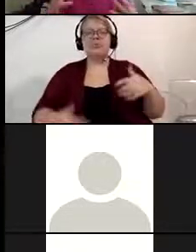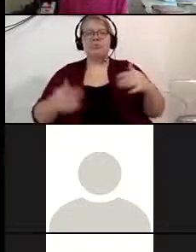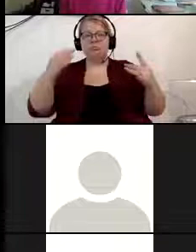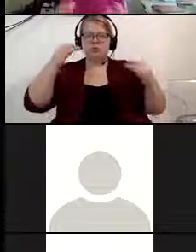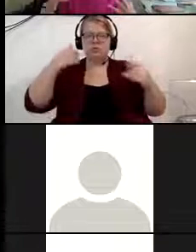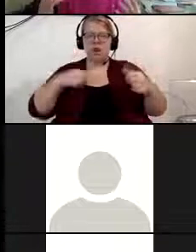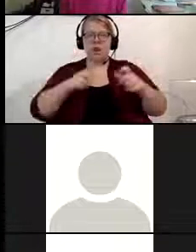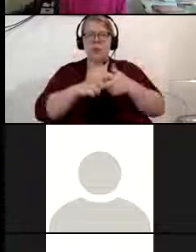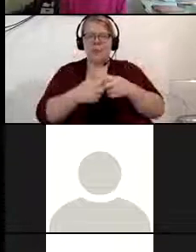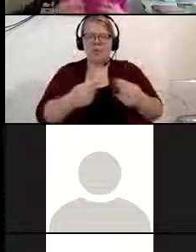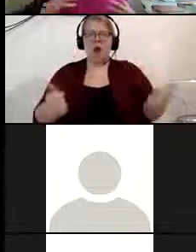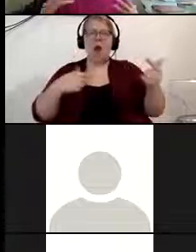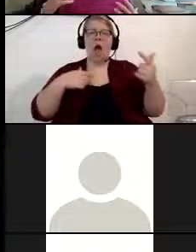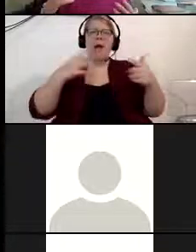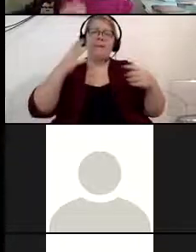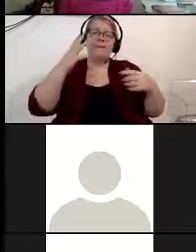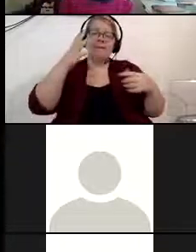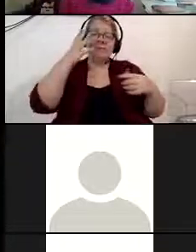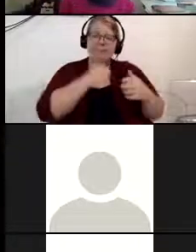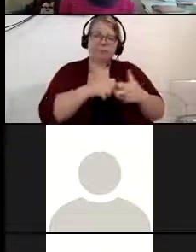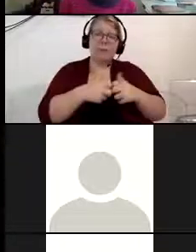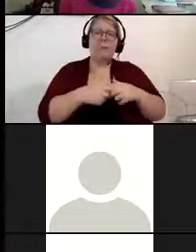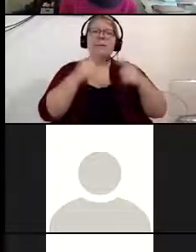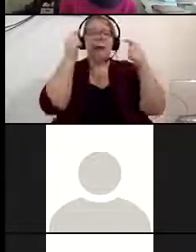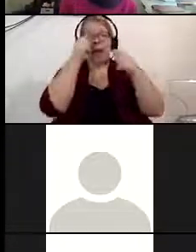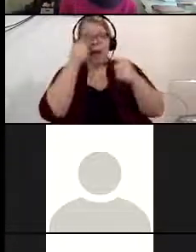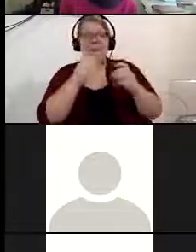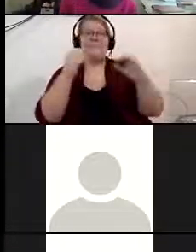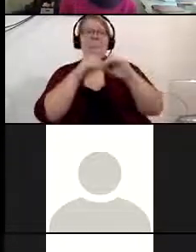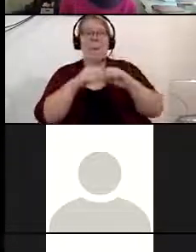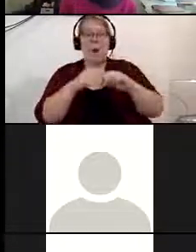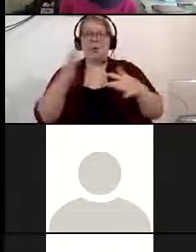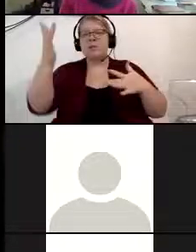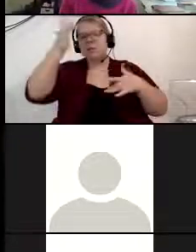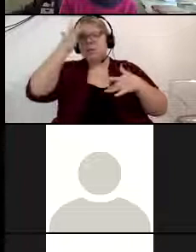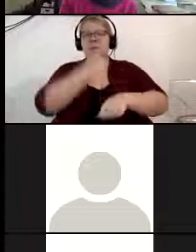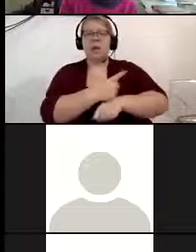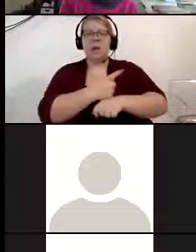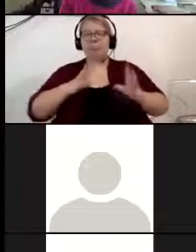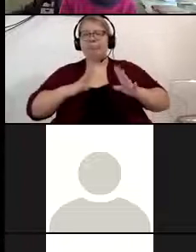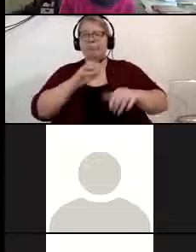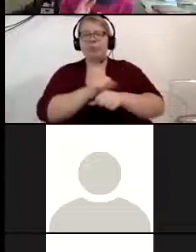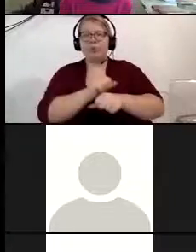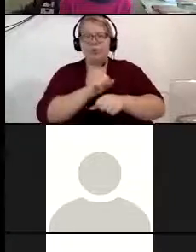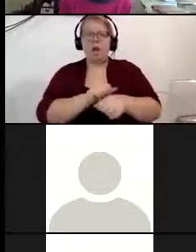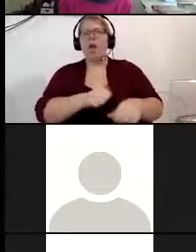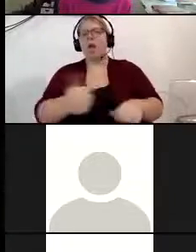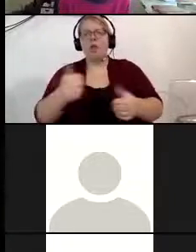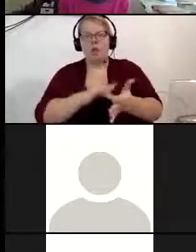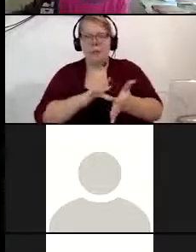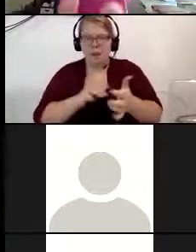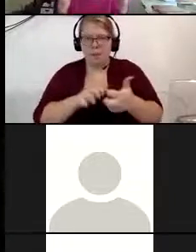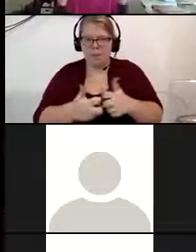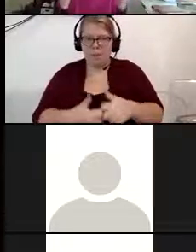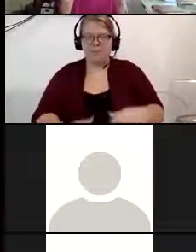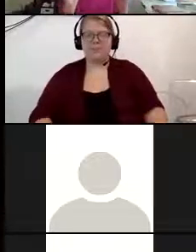sleep, headache, sick days, and other medical problems. So very